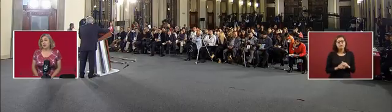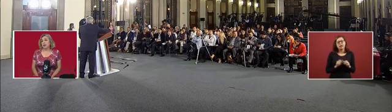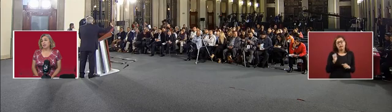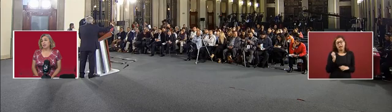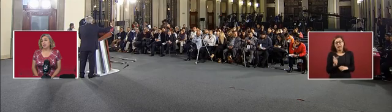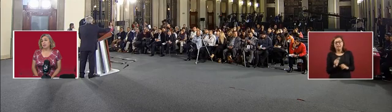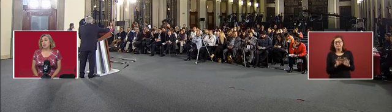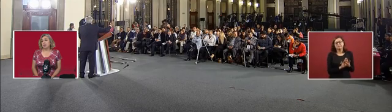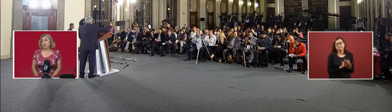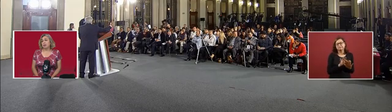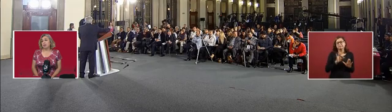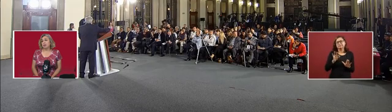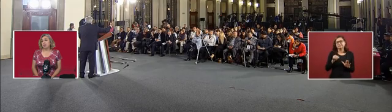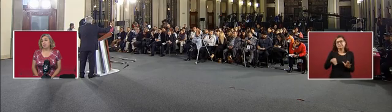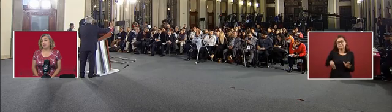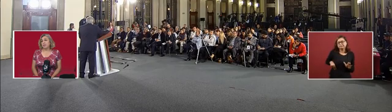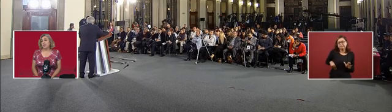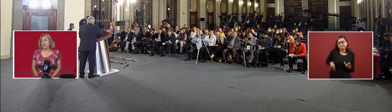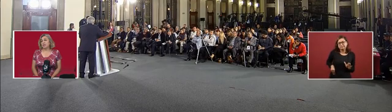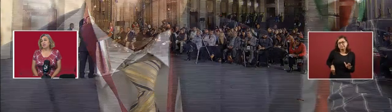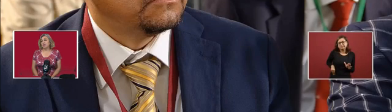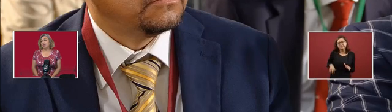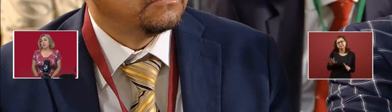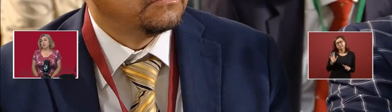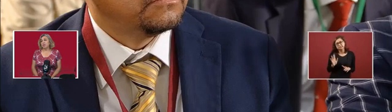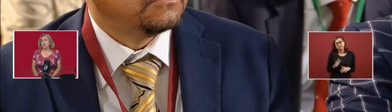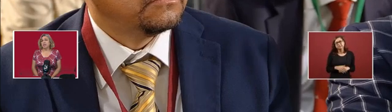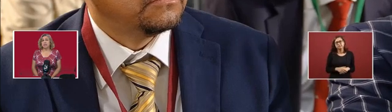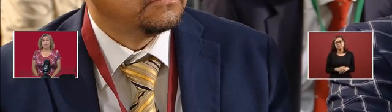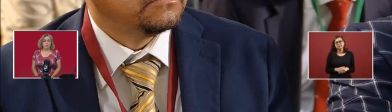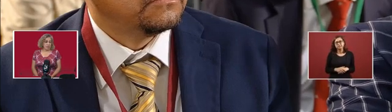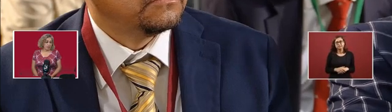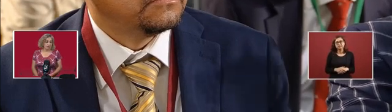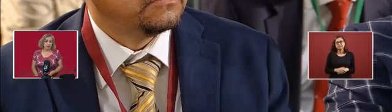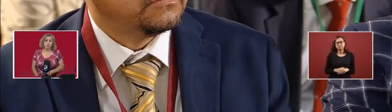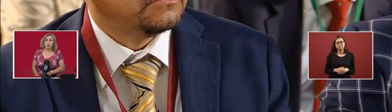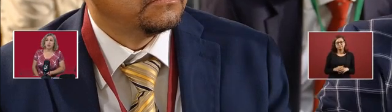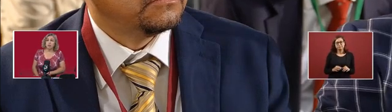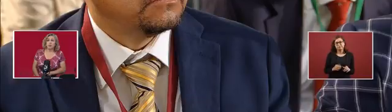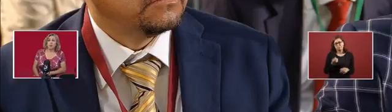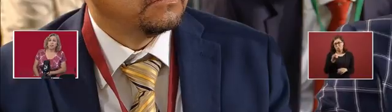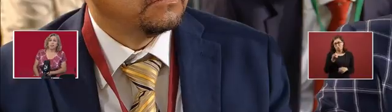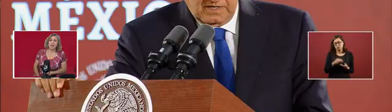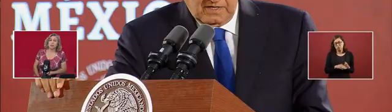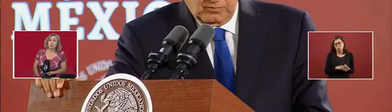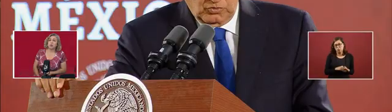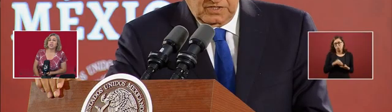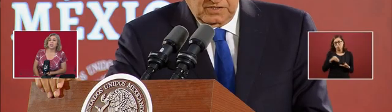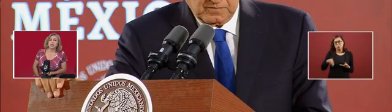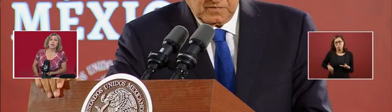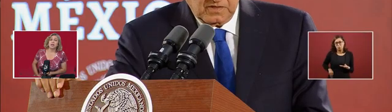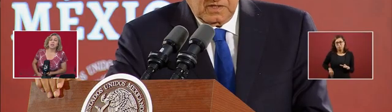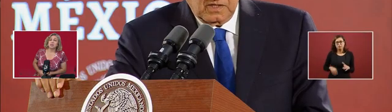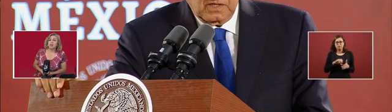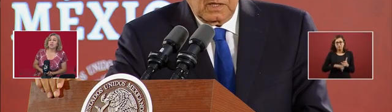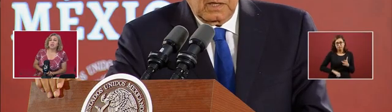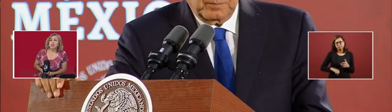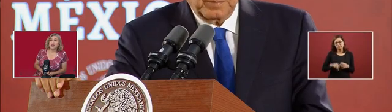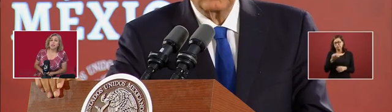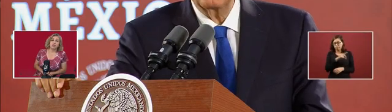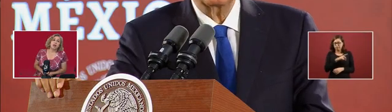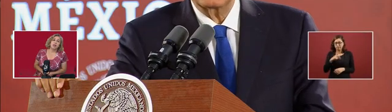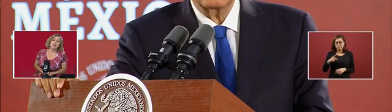public servants to accompany me to the meetings so they don't stay in their offices, that they need to